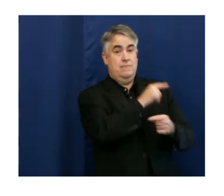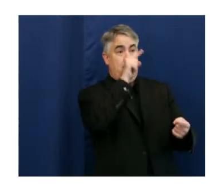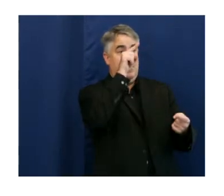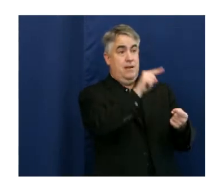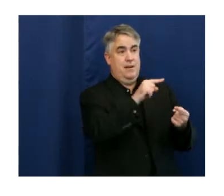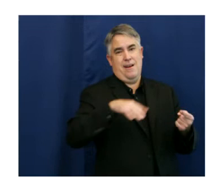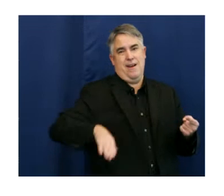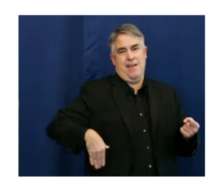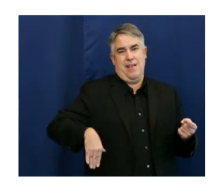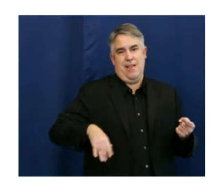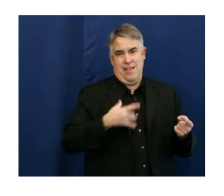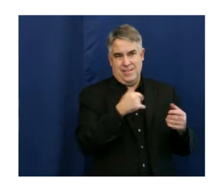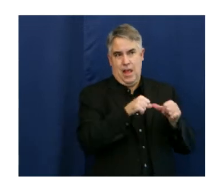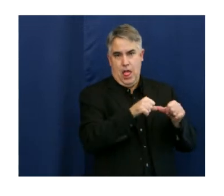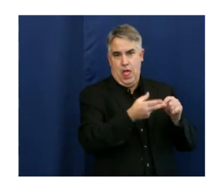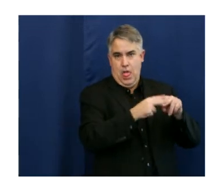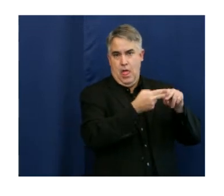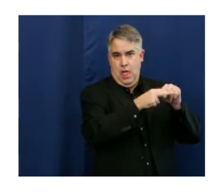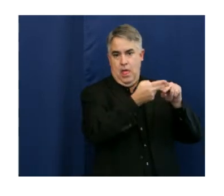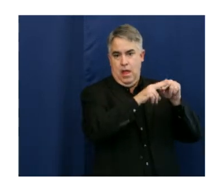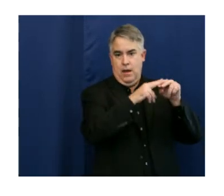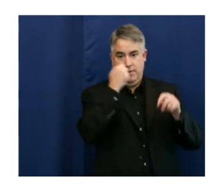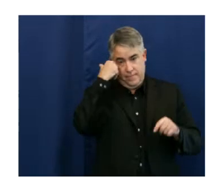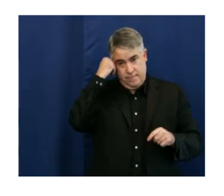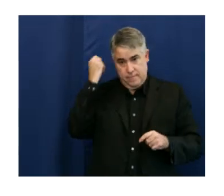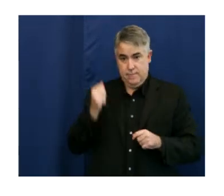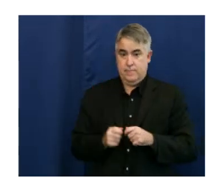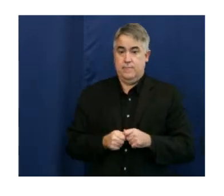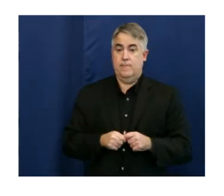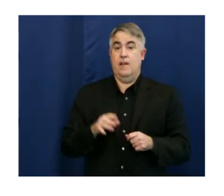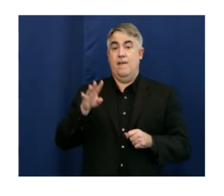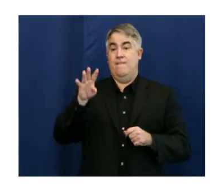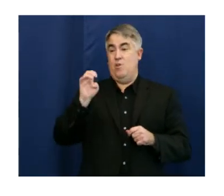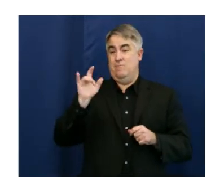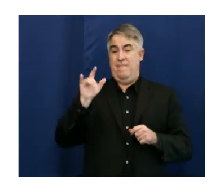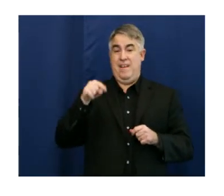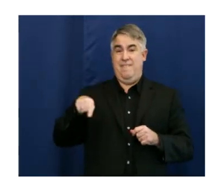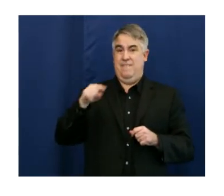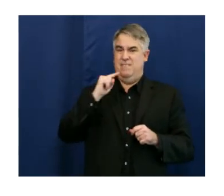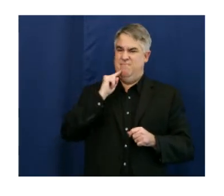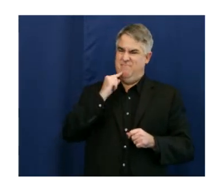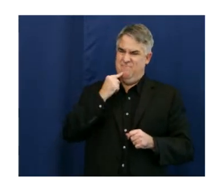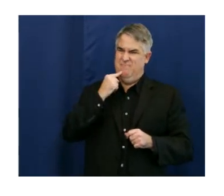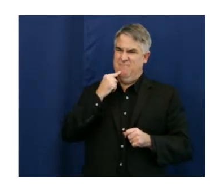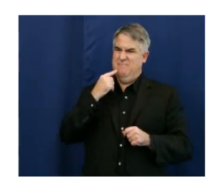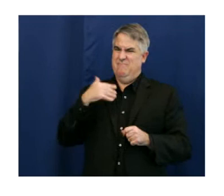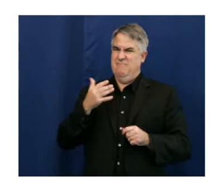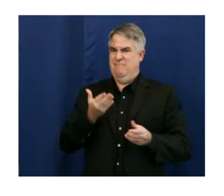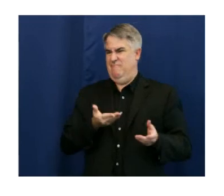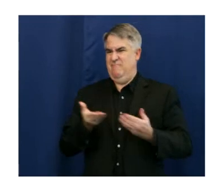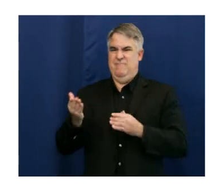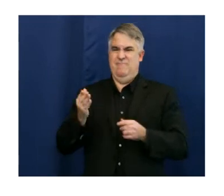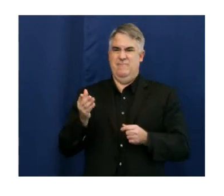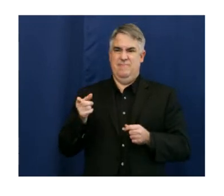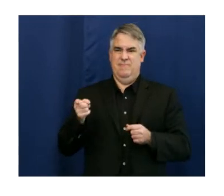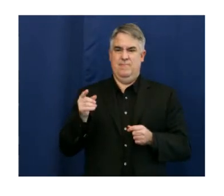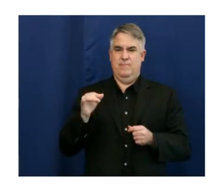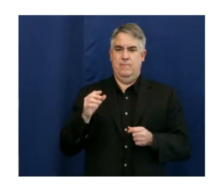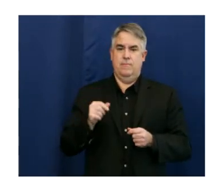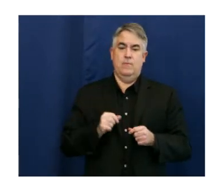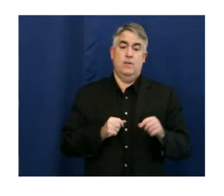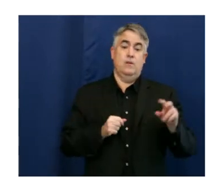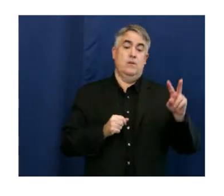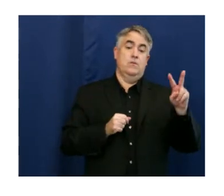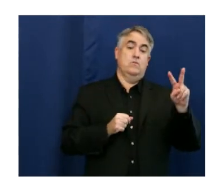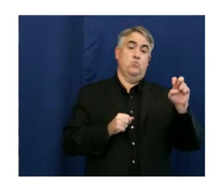capacity, 425 COVID-related patients, 246 other patients. That 33 number on the top of the